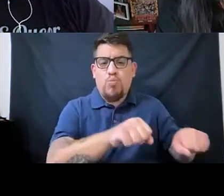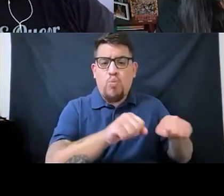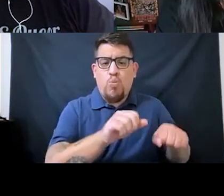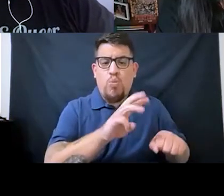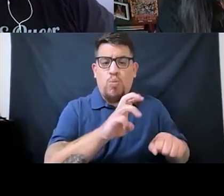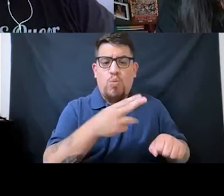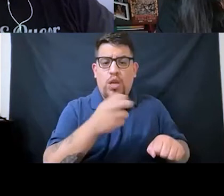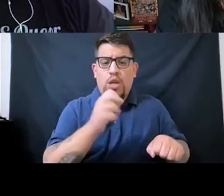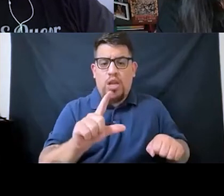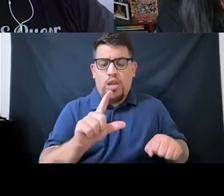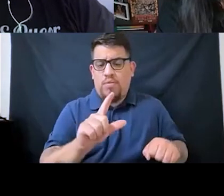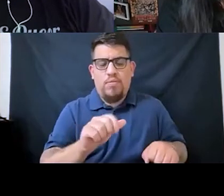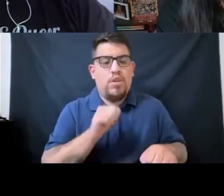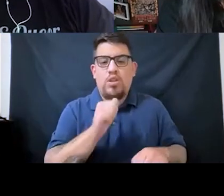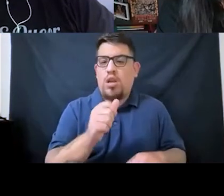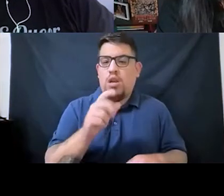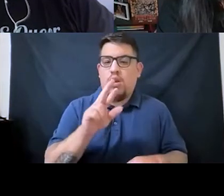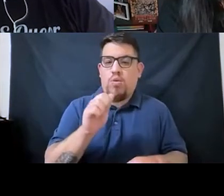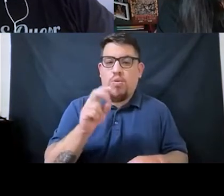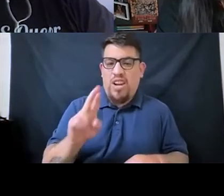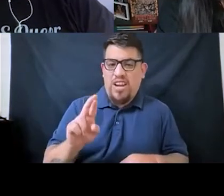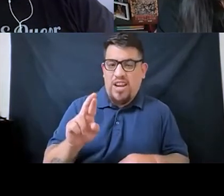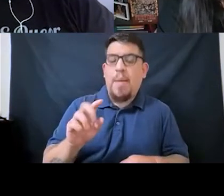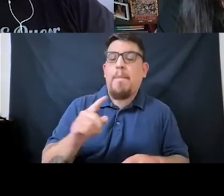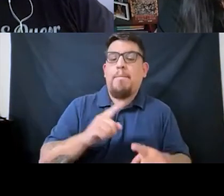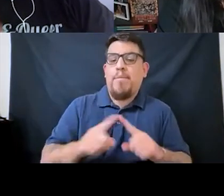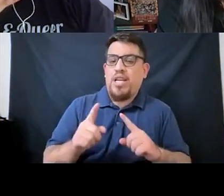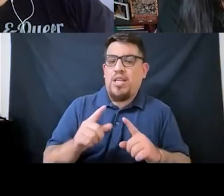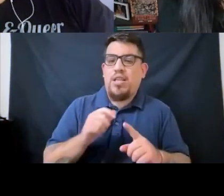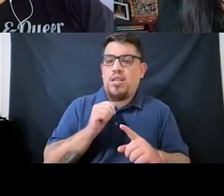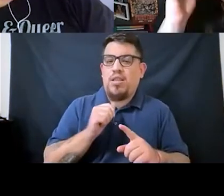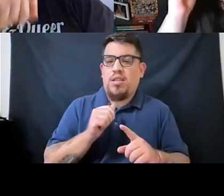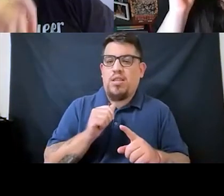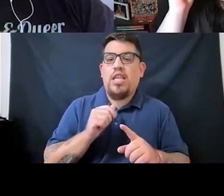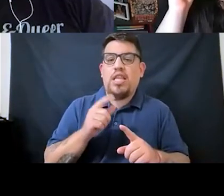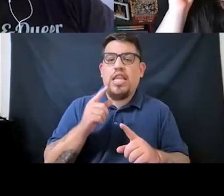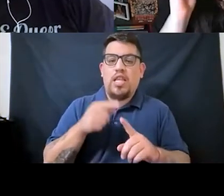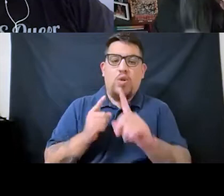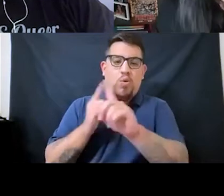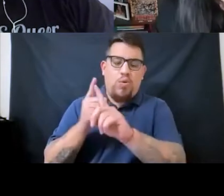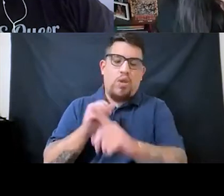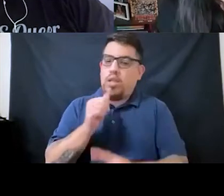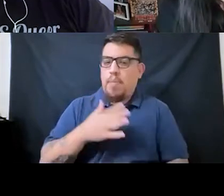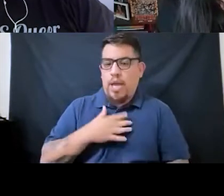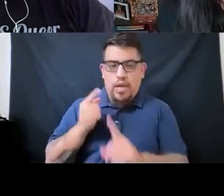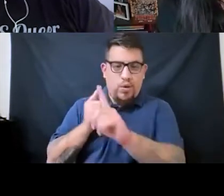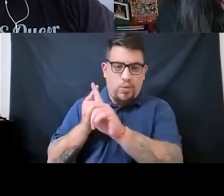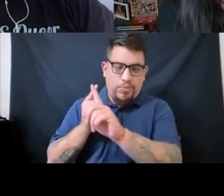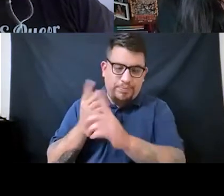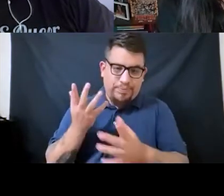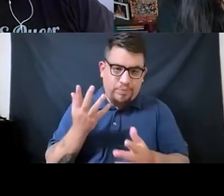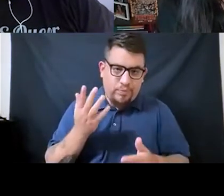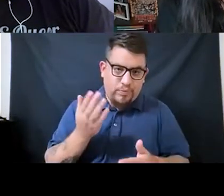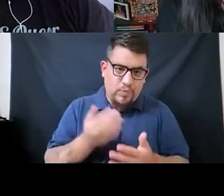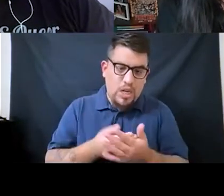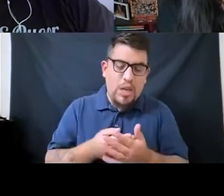but it isn't the average gainer goal either, and it's not my goal. the idea of someone, anyone, trying to police what